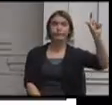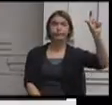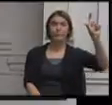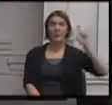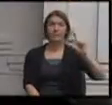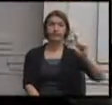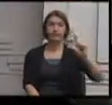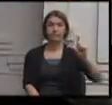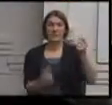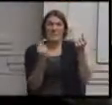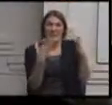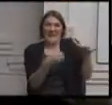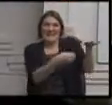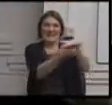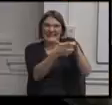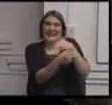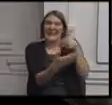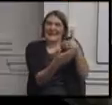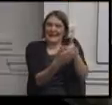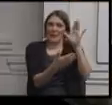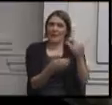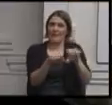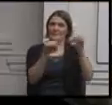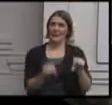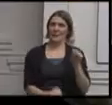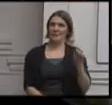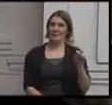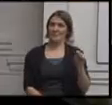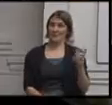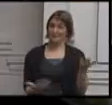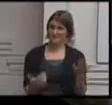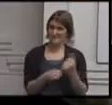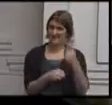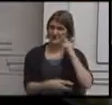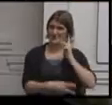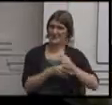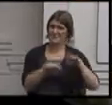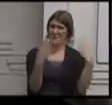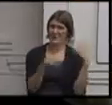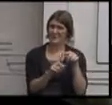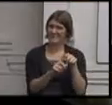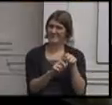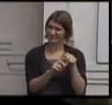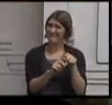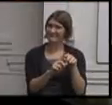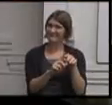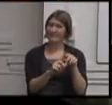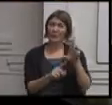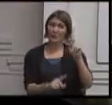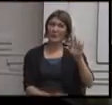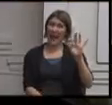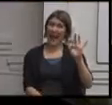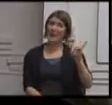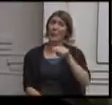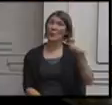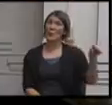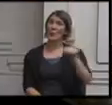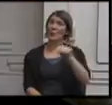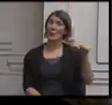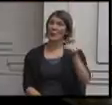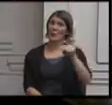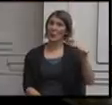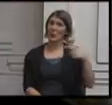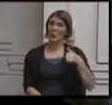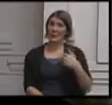great concentration of residential along Route 9 up in West